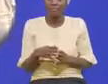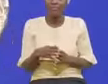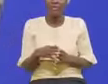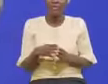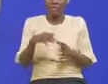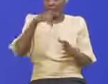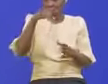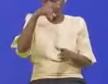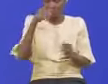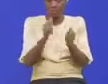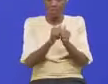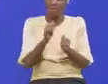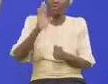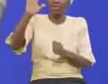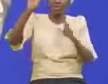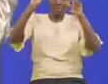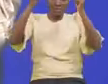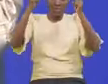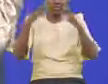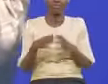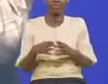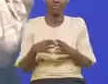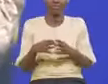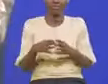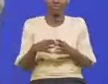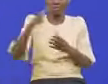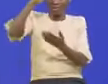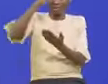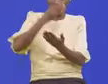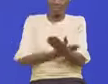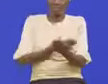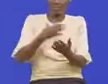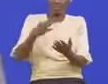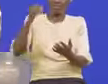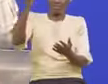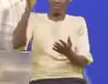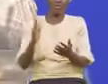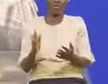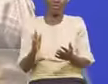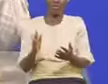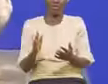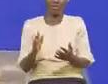La tia gbele tso nkɔ ile siangchi. Amegbetɔ Mawu vila.